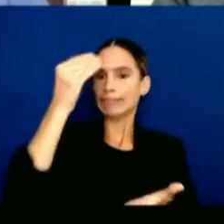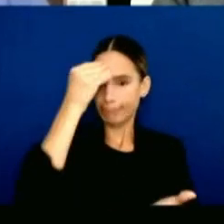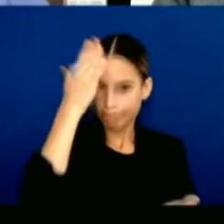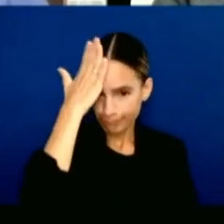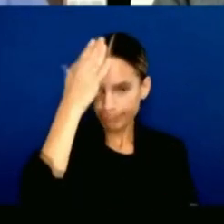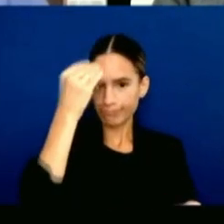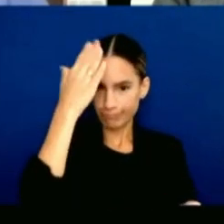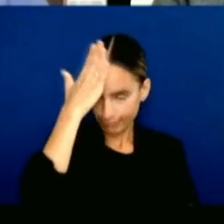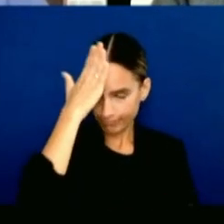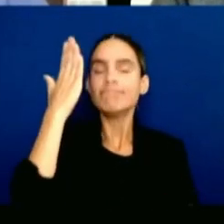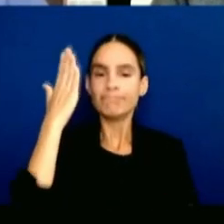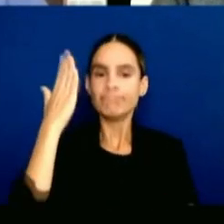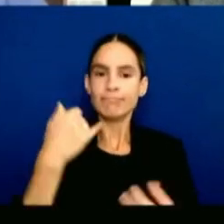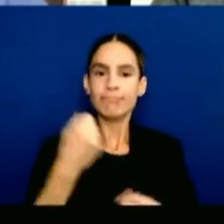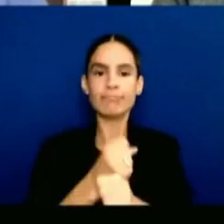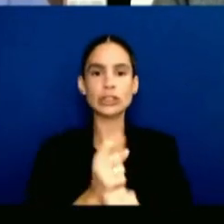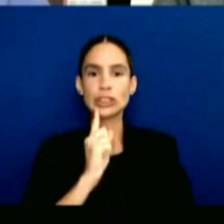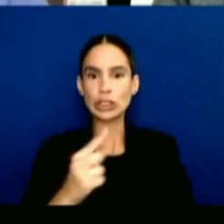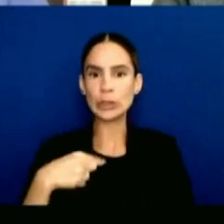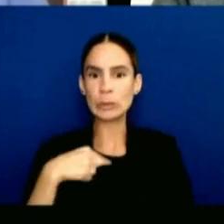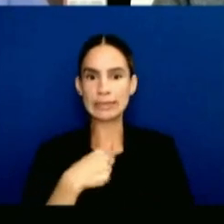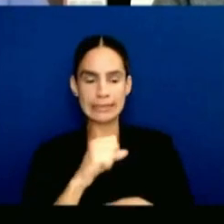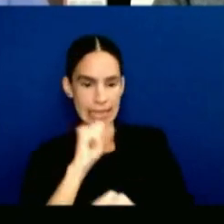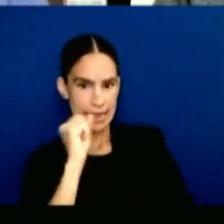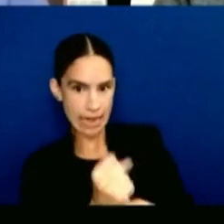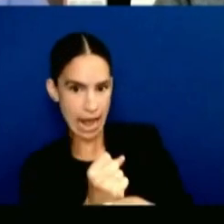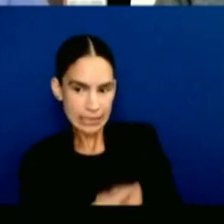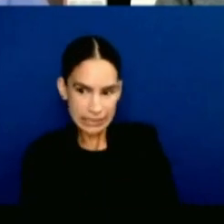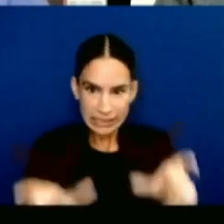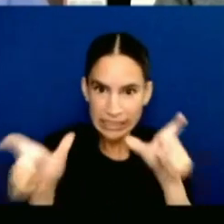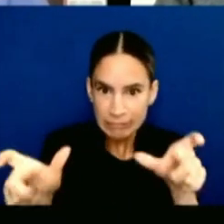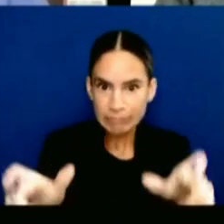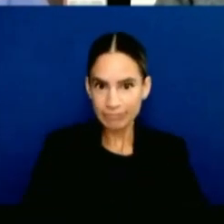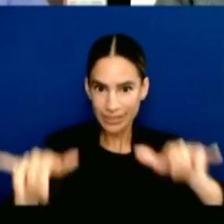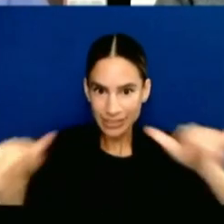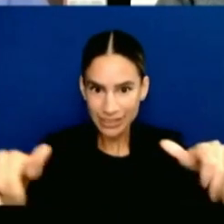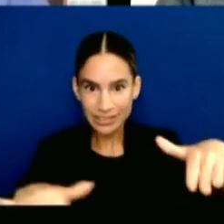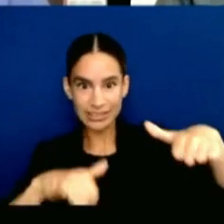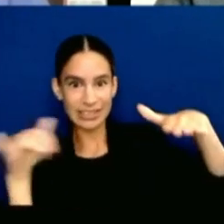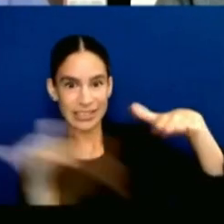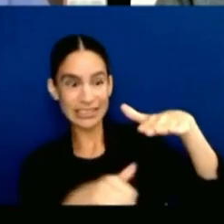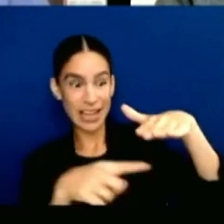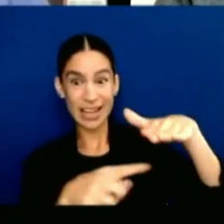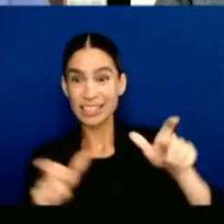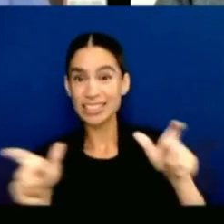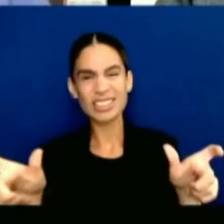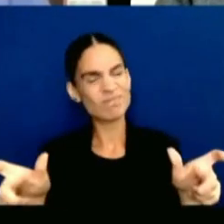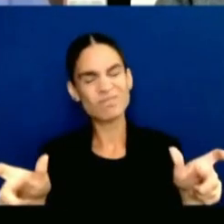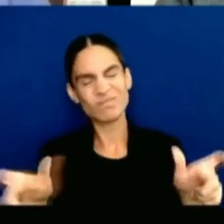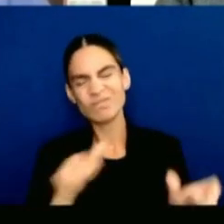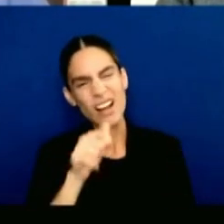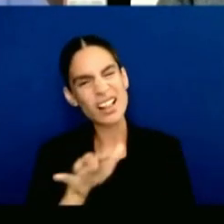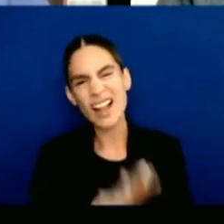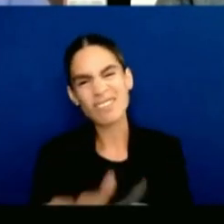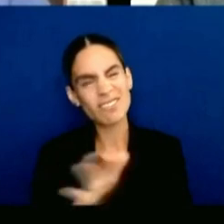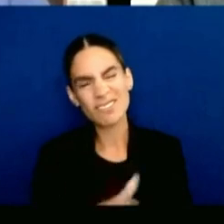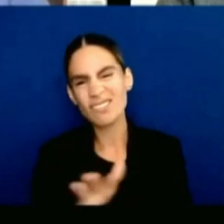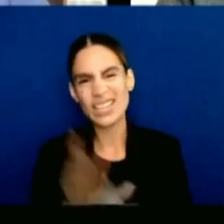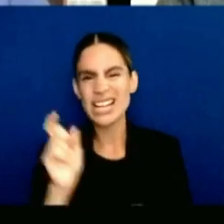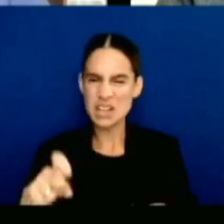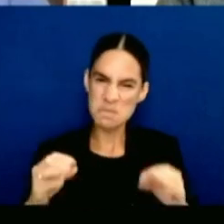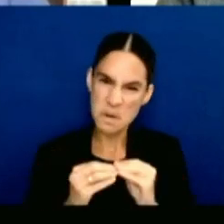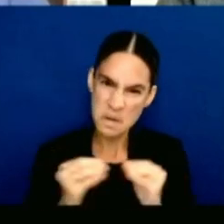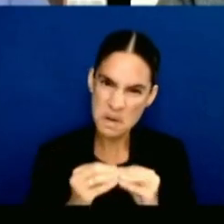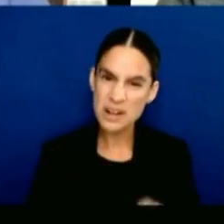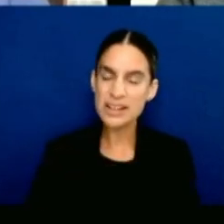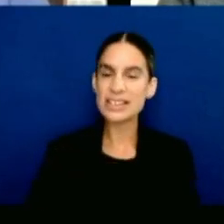completely, but when we did, it was important to make sure that we had the testing capability, the manpower to conduct that, and the health